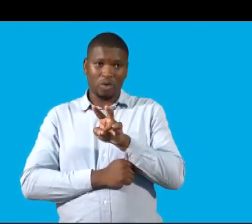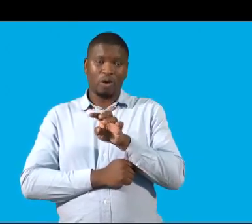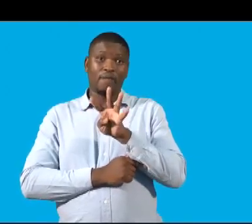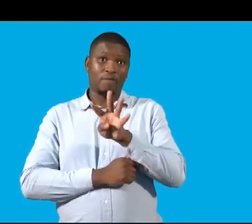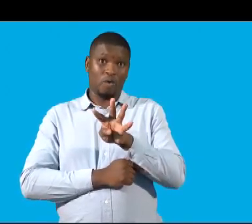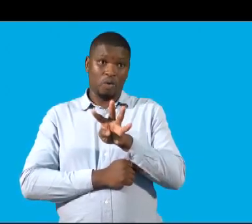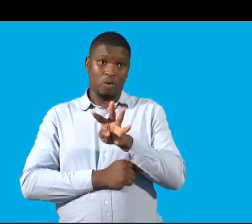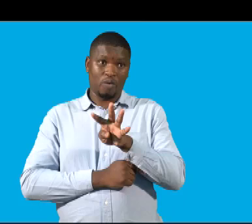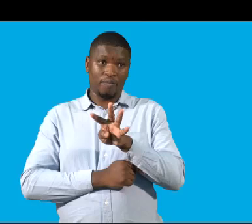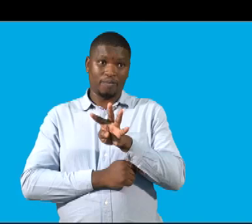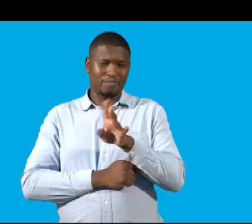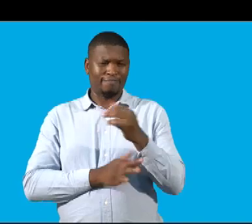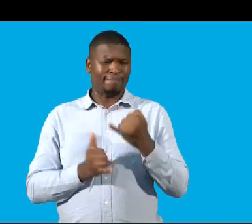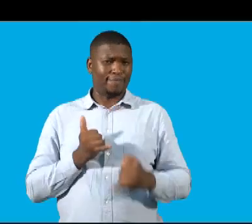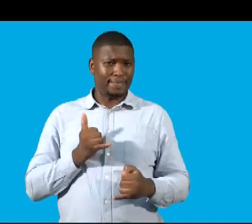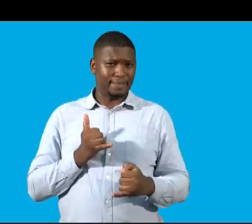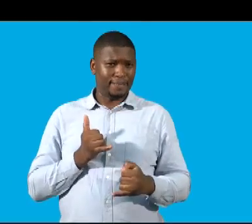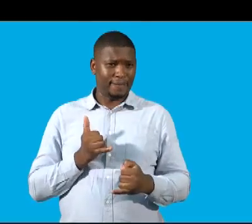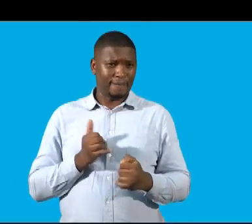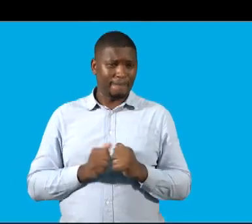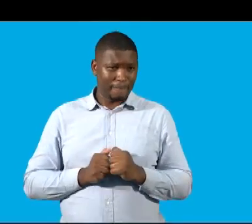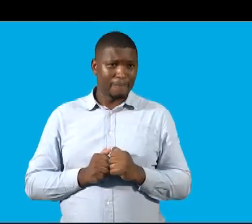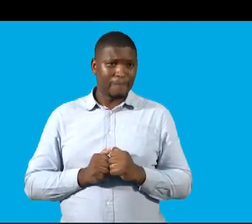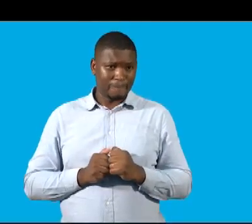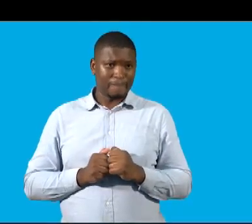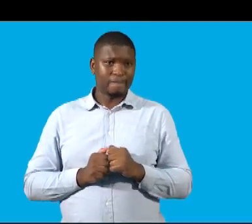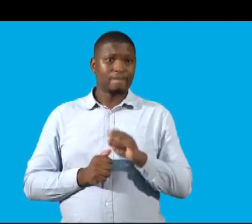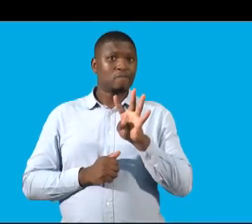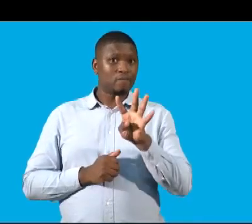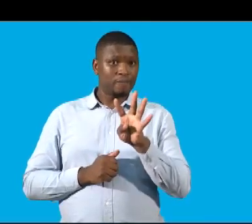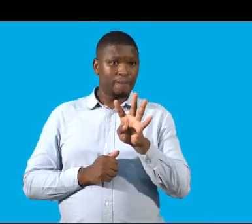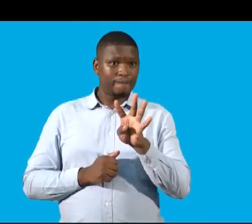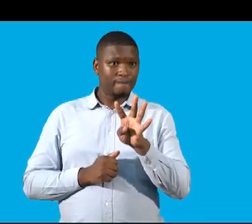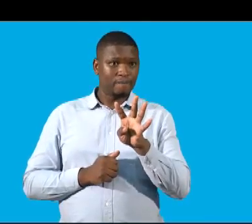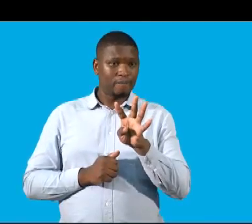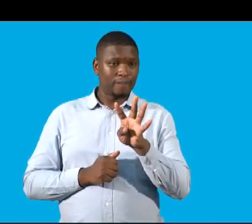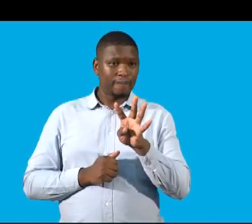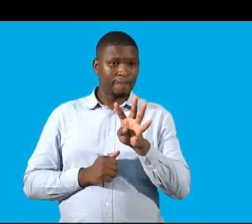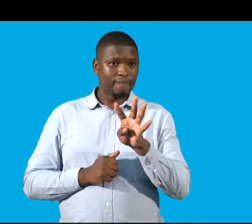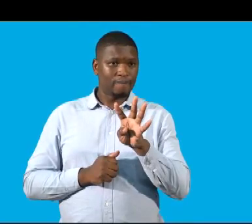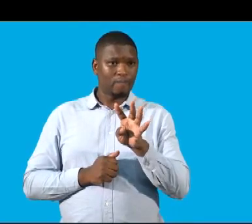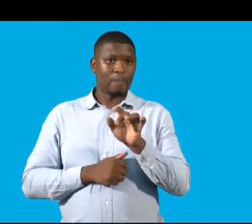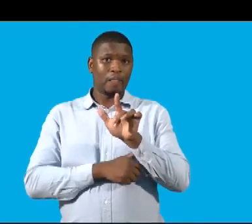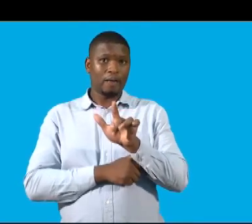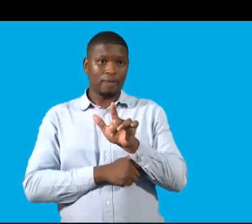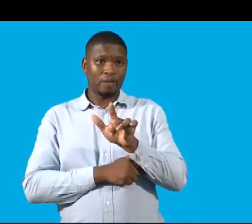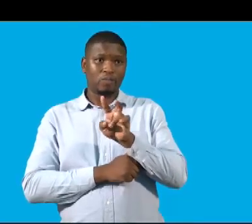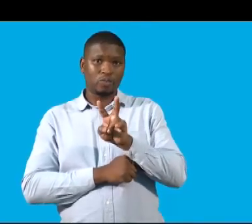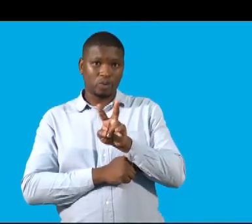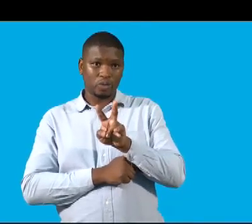4,72, sorry, that is actually incorrect. That is going to be